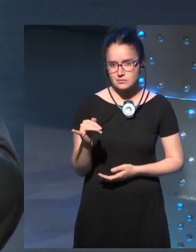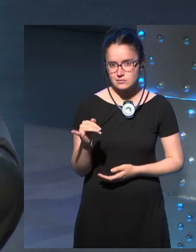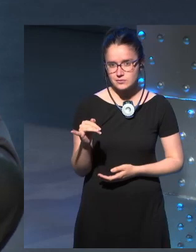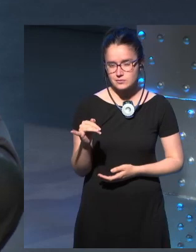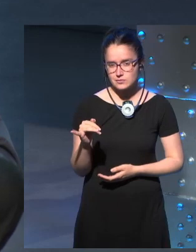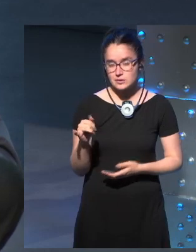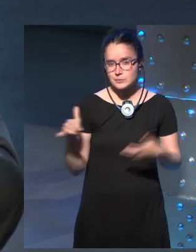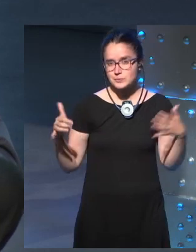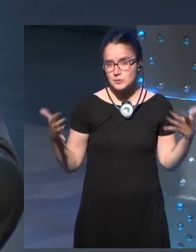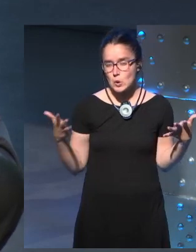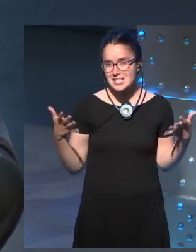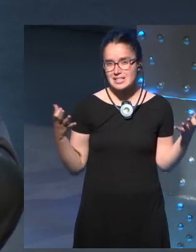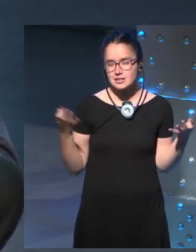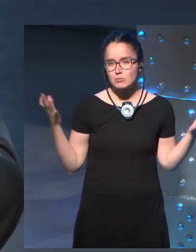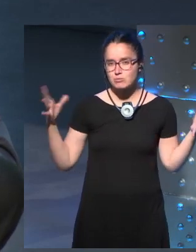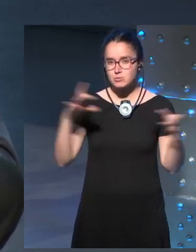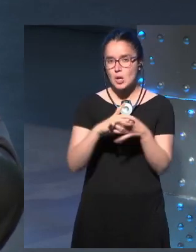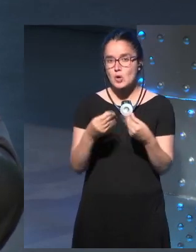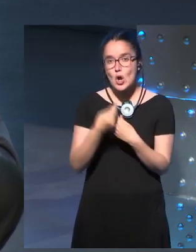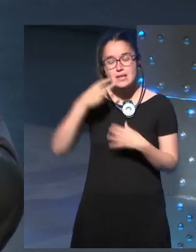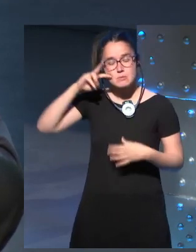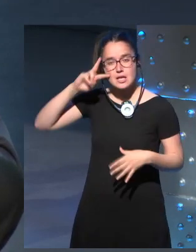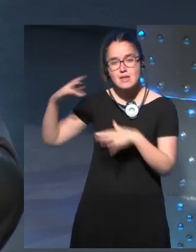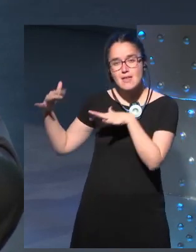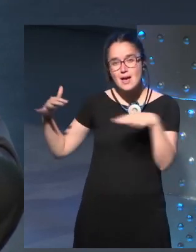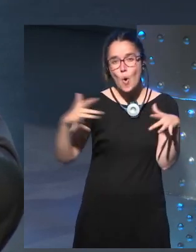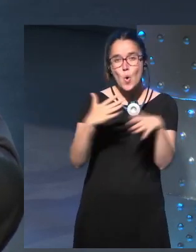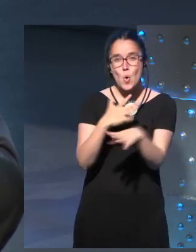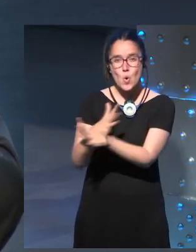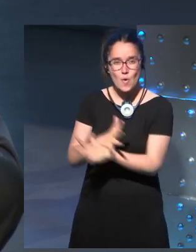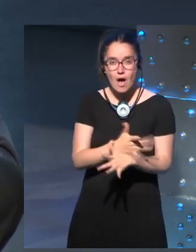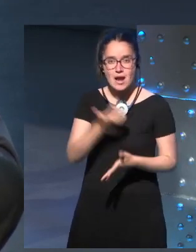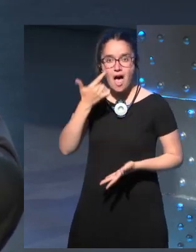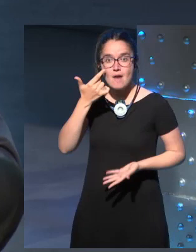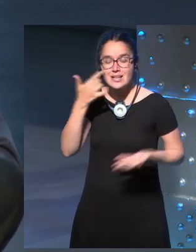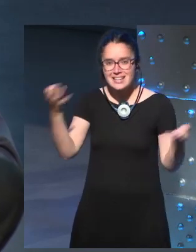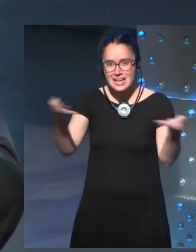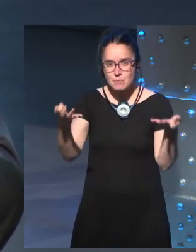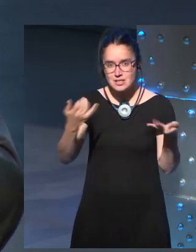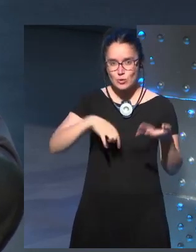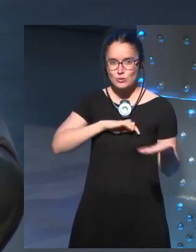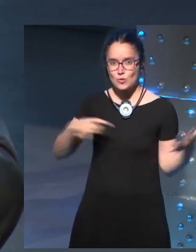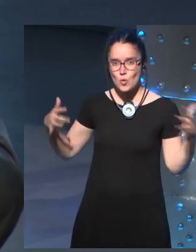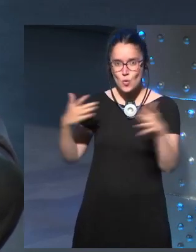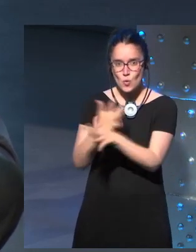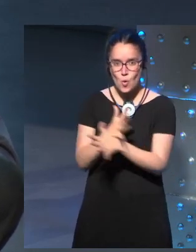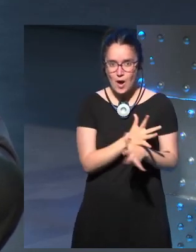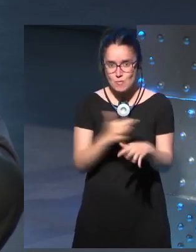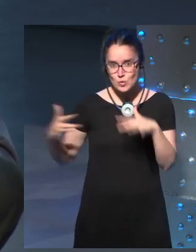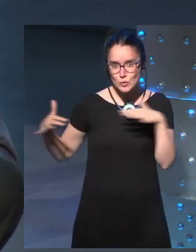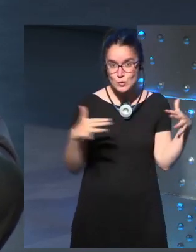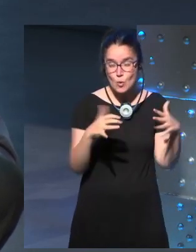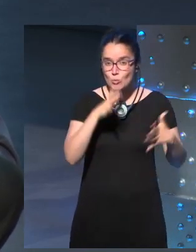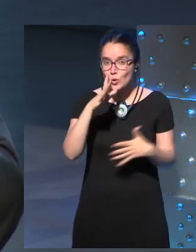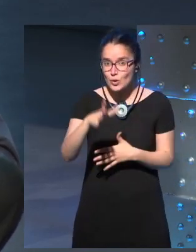is about the experience of play and what happens when we play. Because we